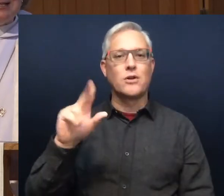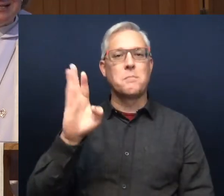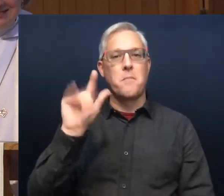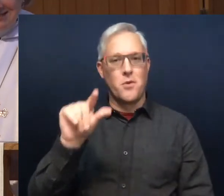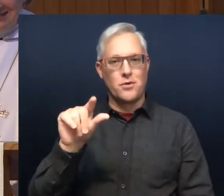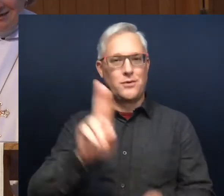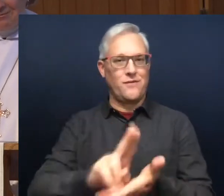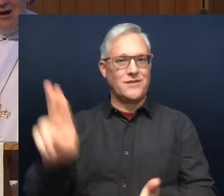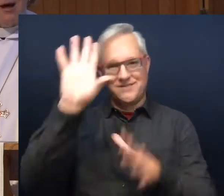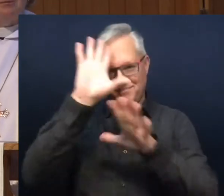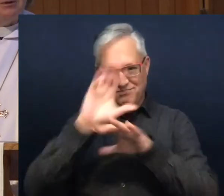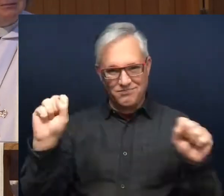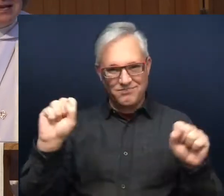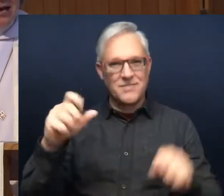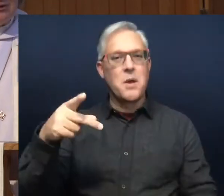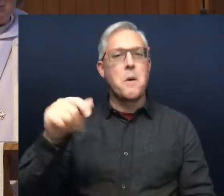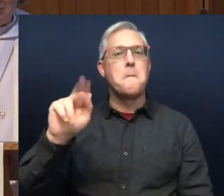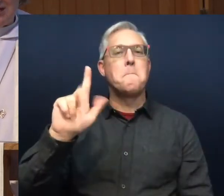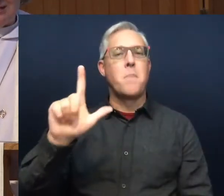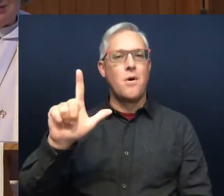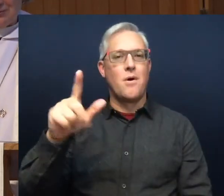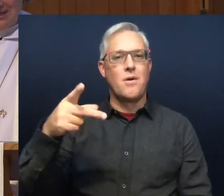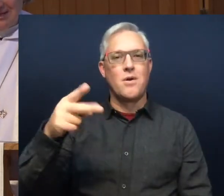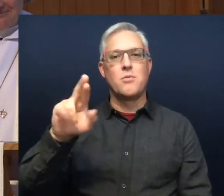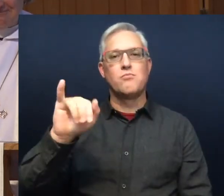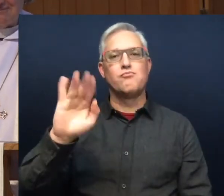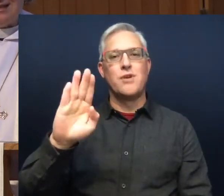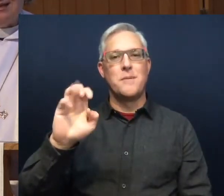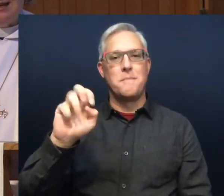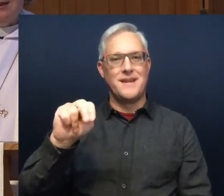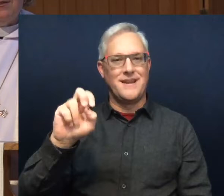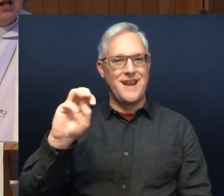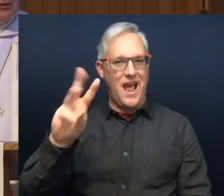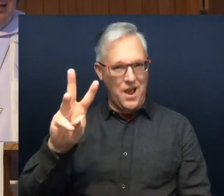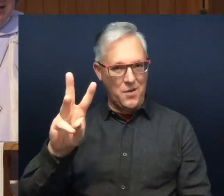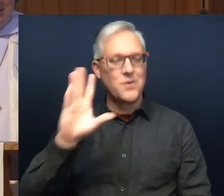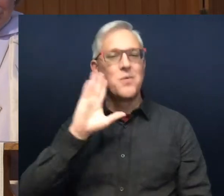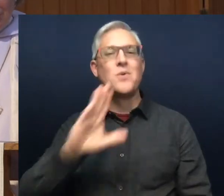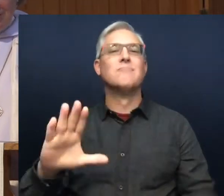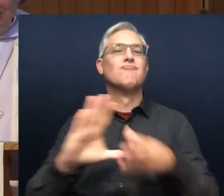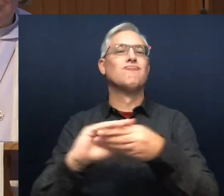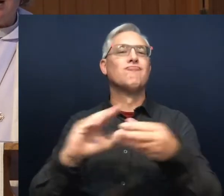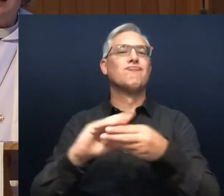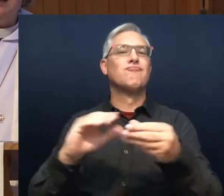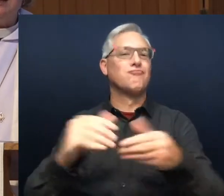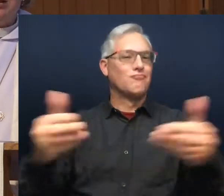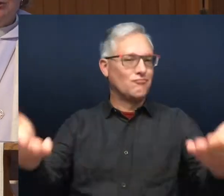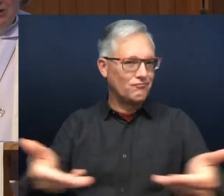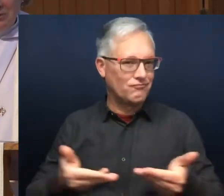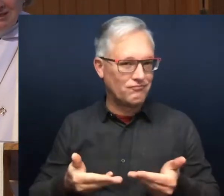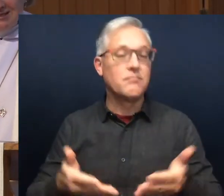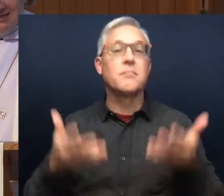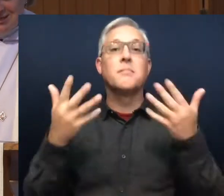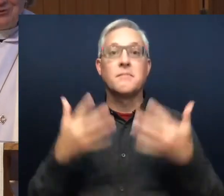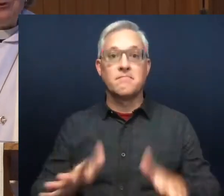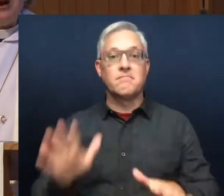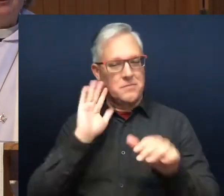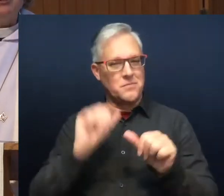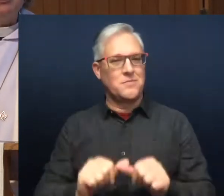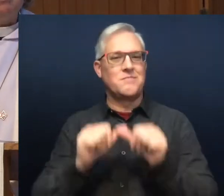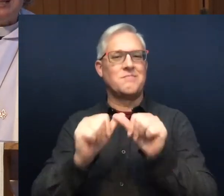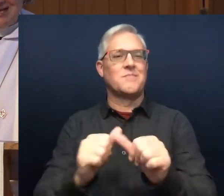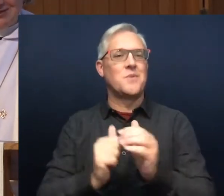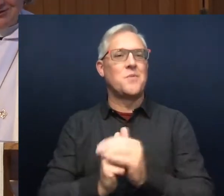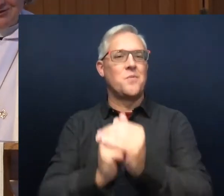University President Paul Pribbenow to bring a greeting. Following his words to us, we will continue